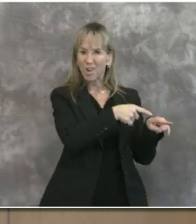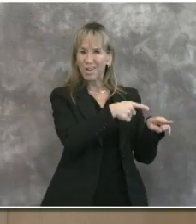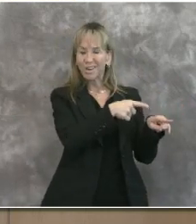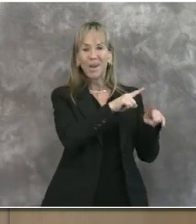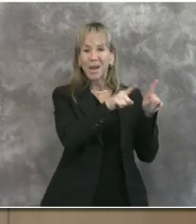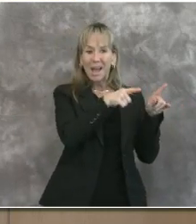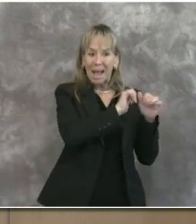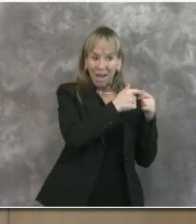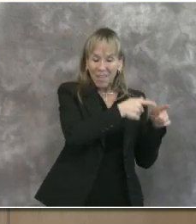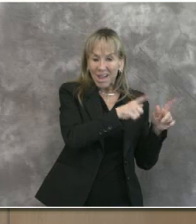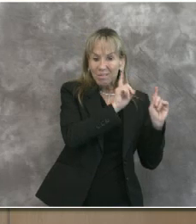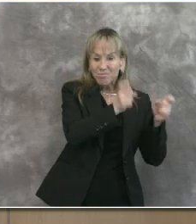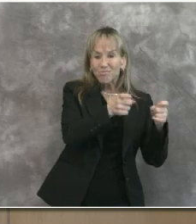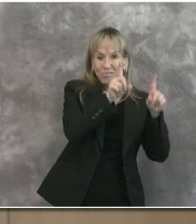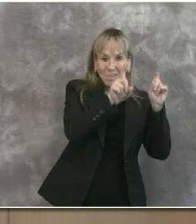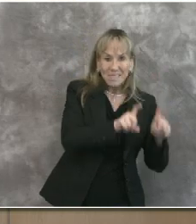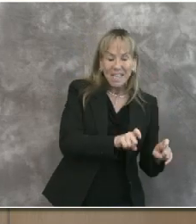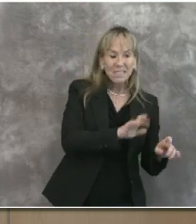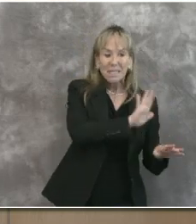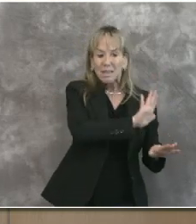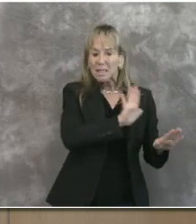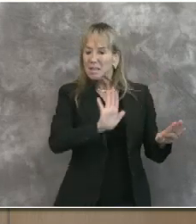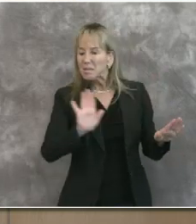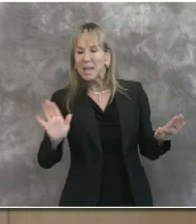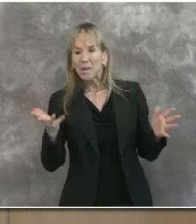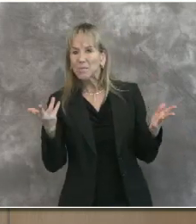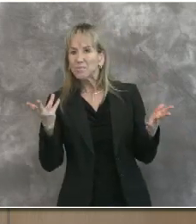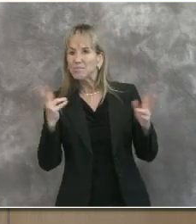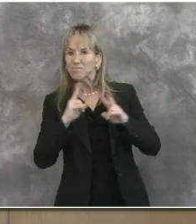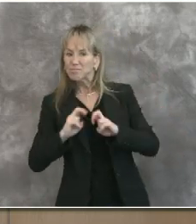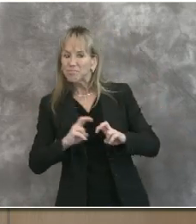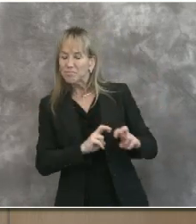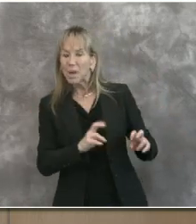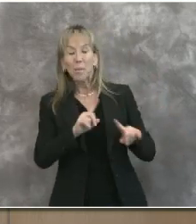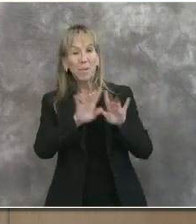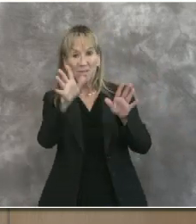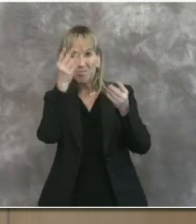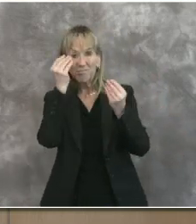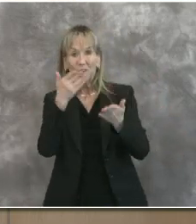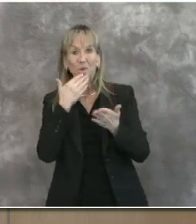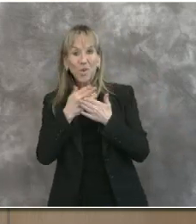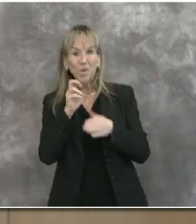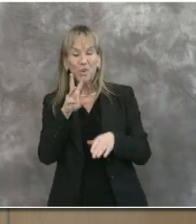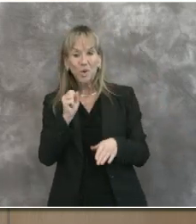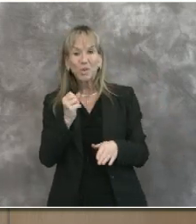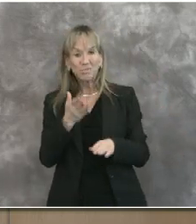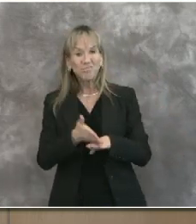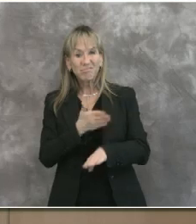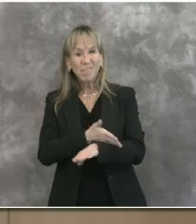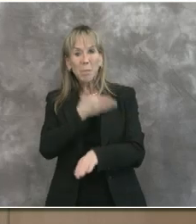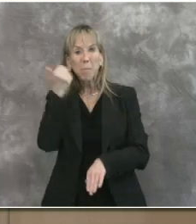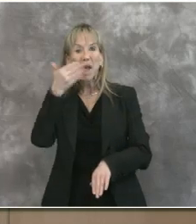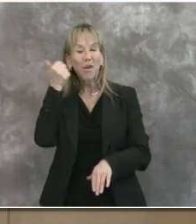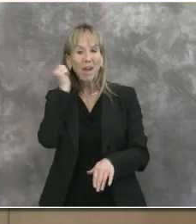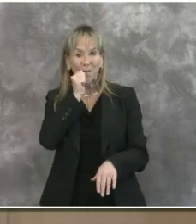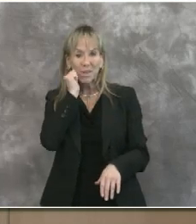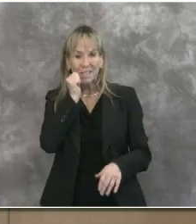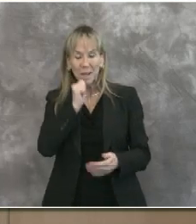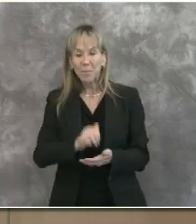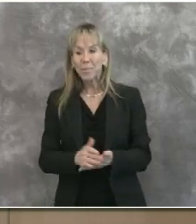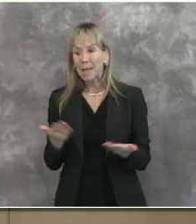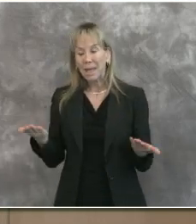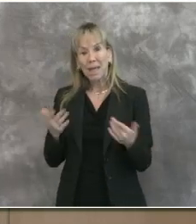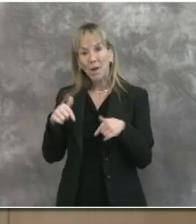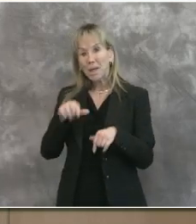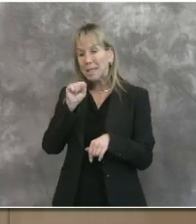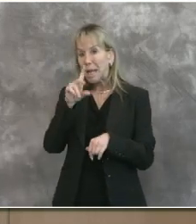deliver on the potential capacity that they have. The good news is it does improve every day. Our own public health lab